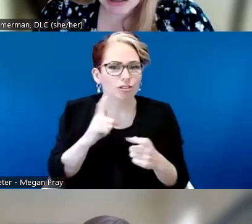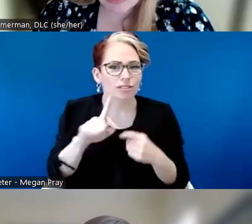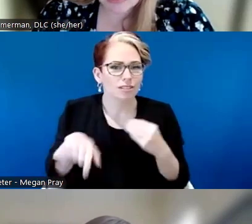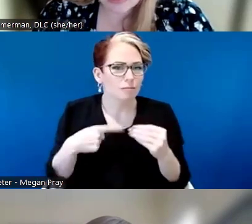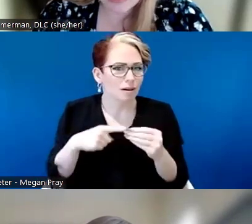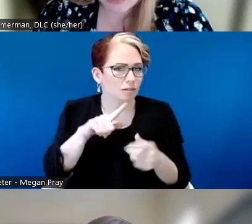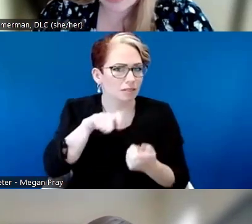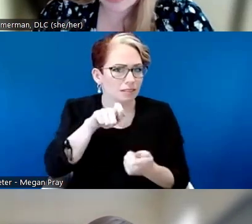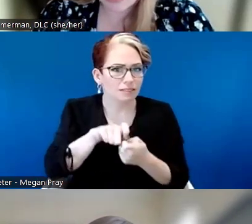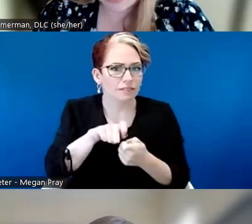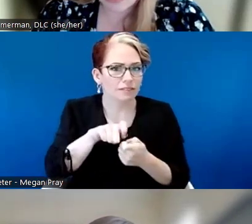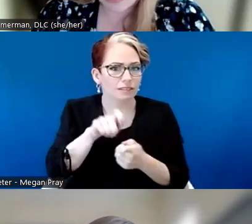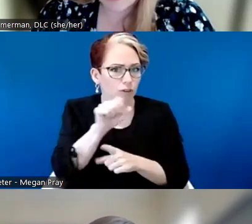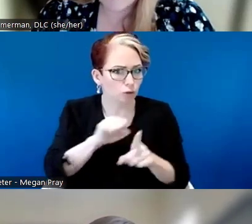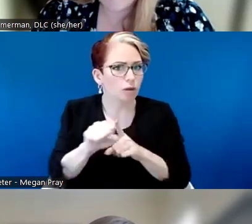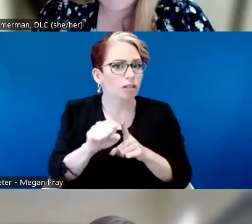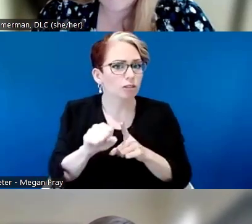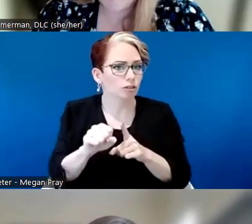situations.